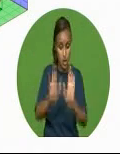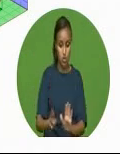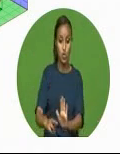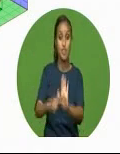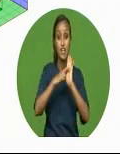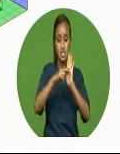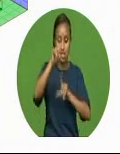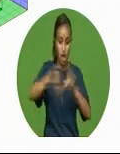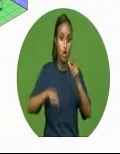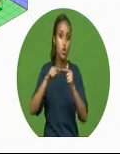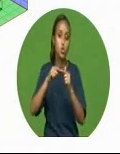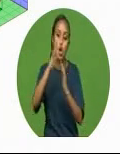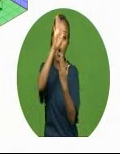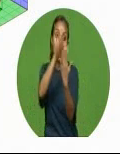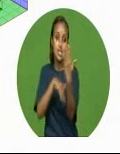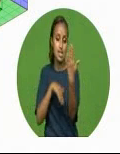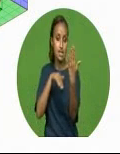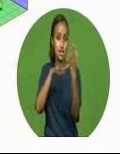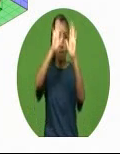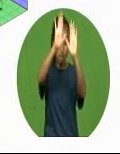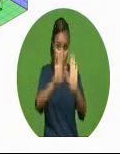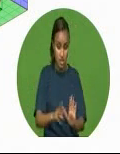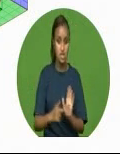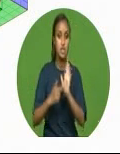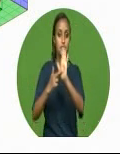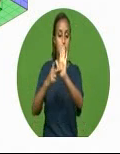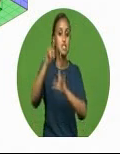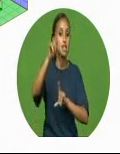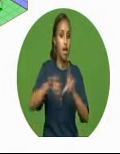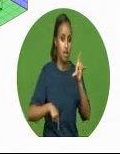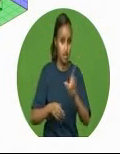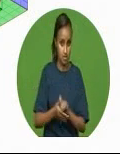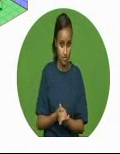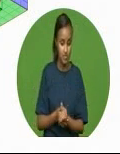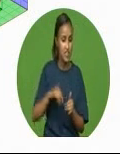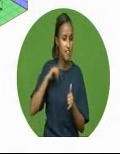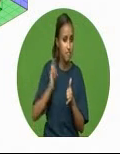principal plane's reference line to the auxiliary plane's reference line.